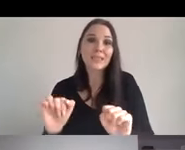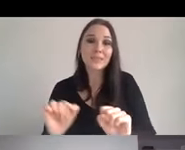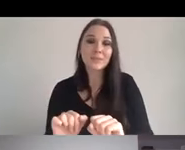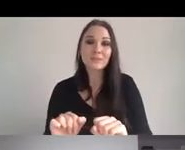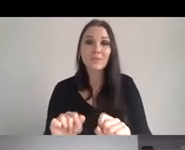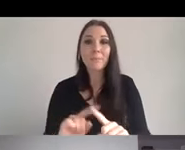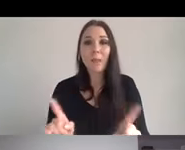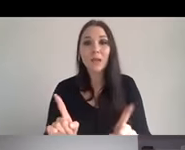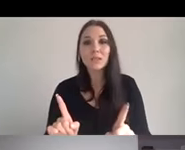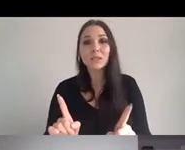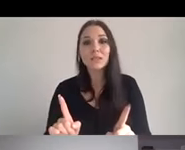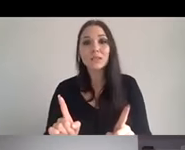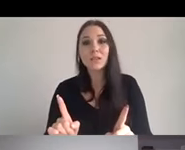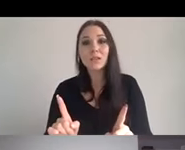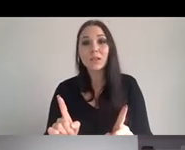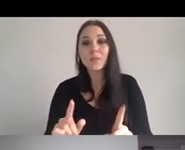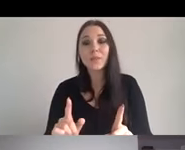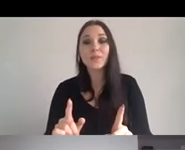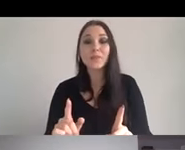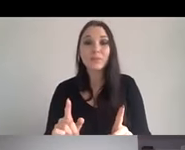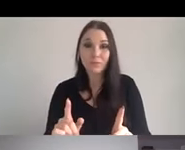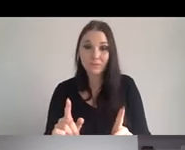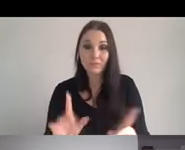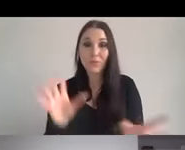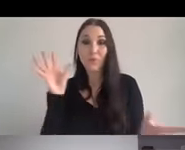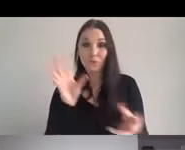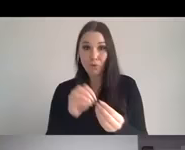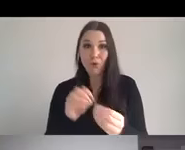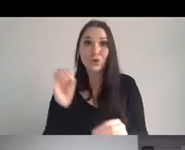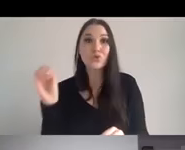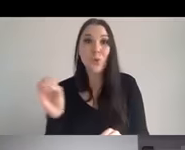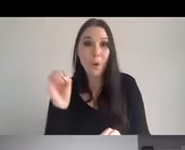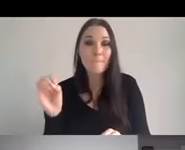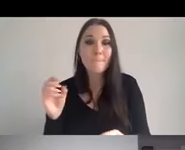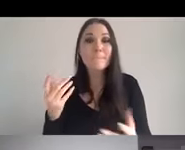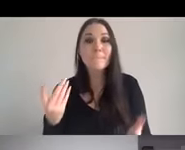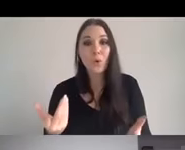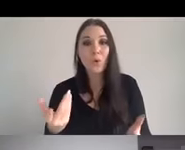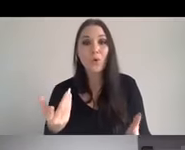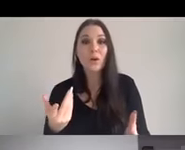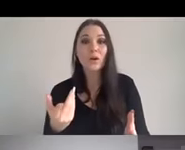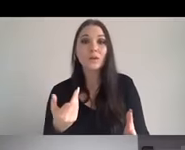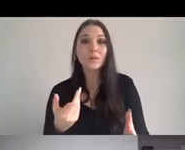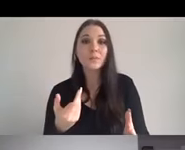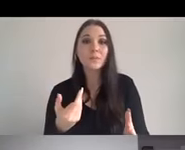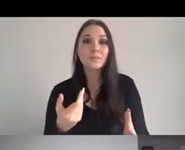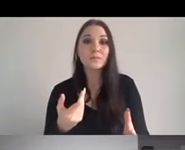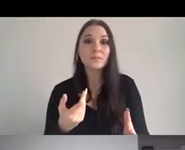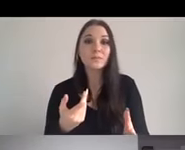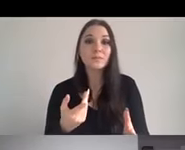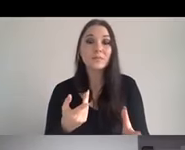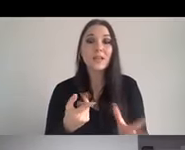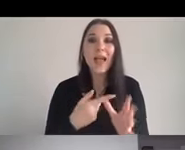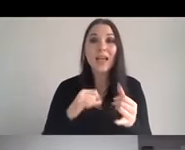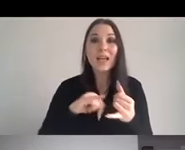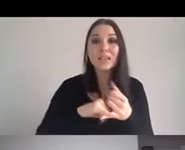But at the end of the day, here in Europe, or especially in the DACH region, so it